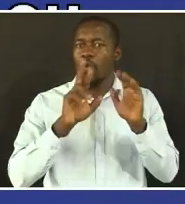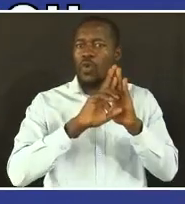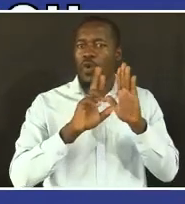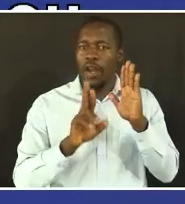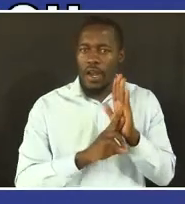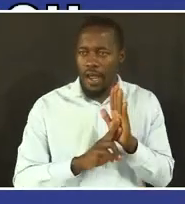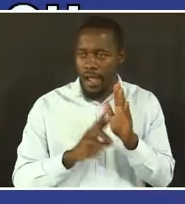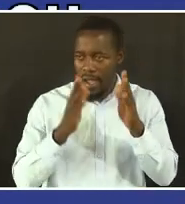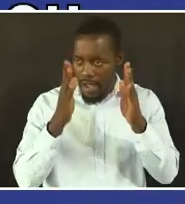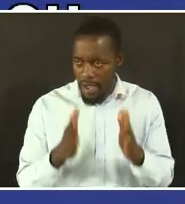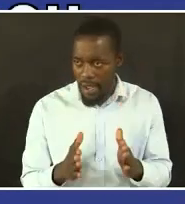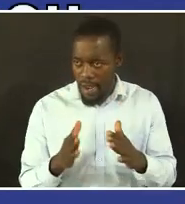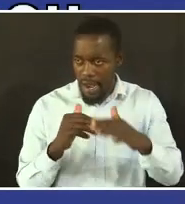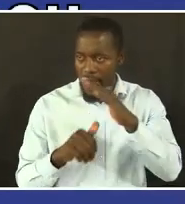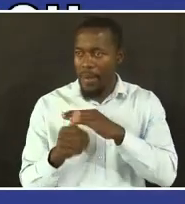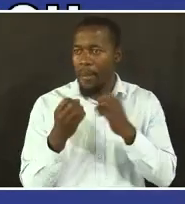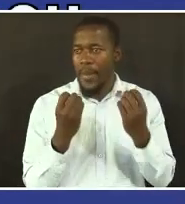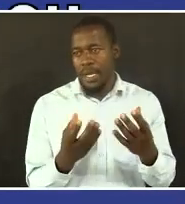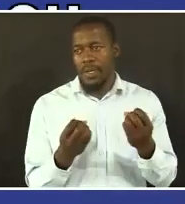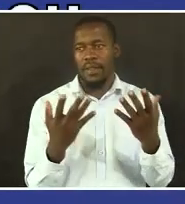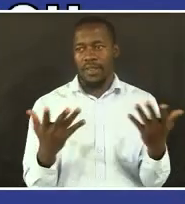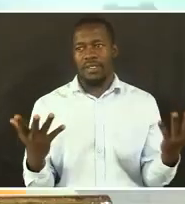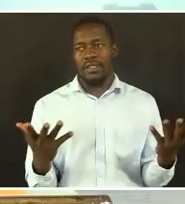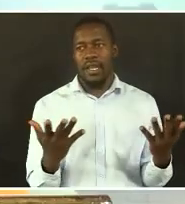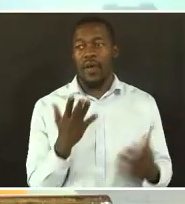Now I want you to understand something.